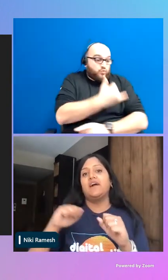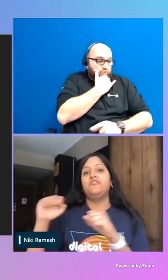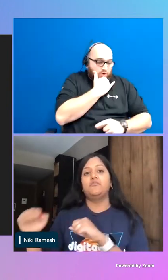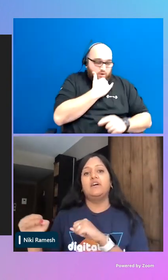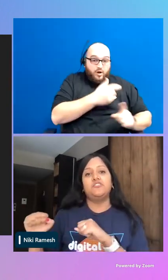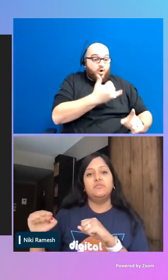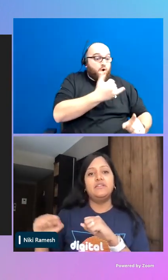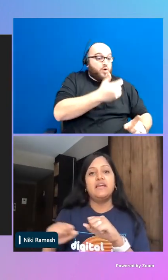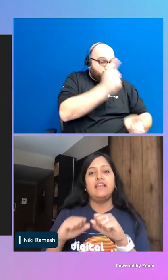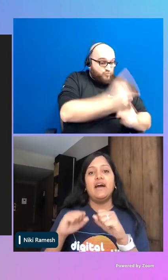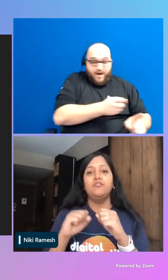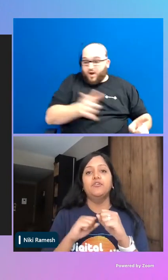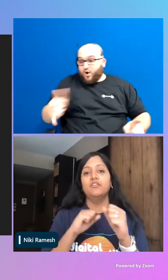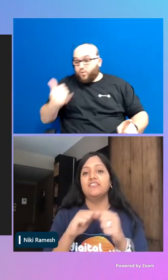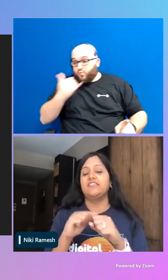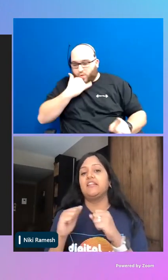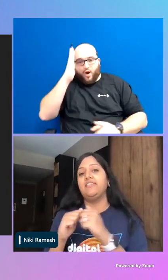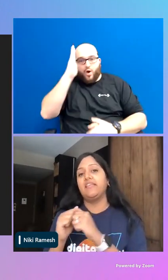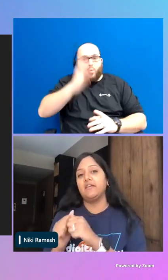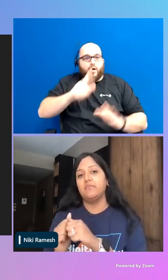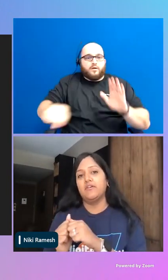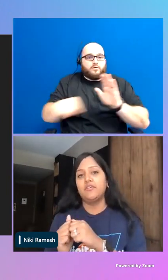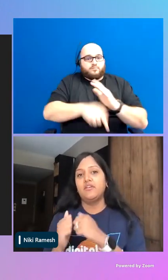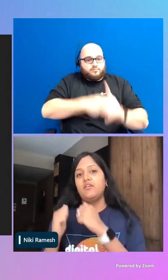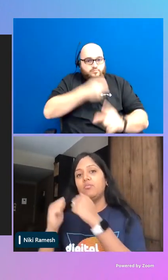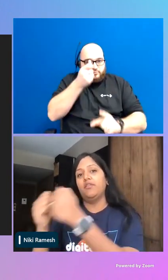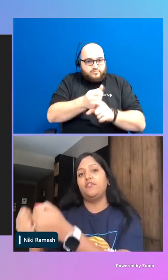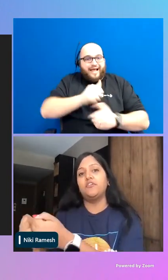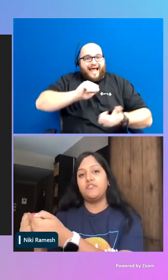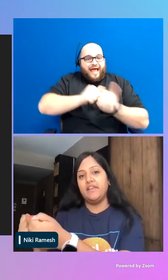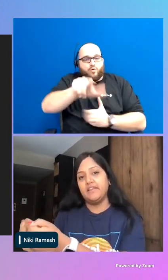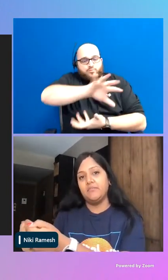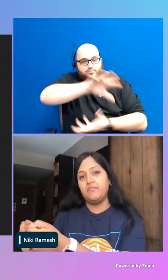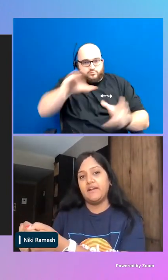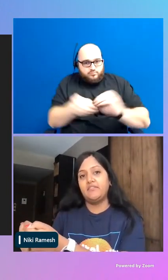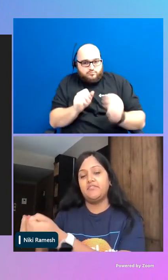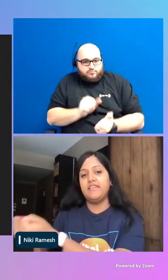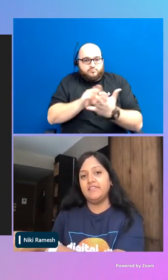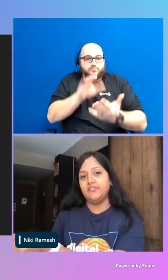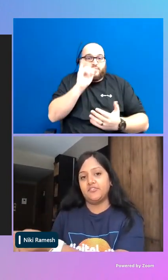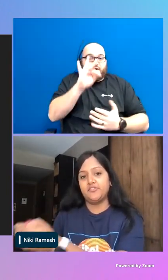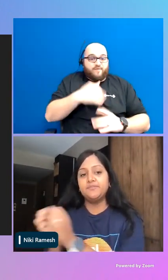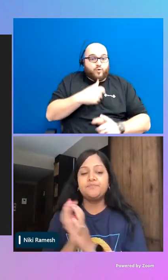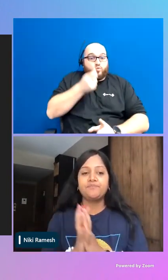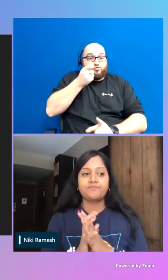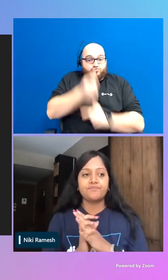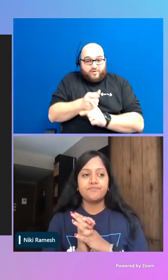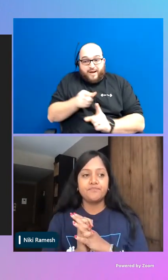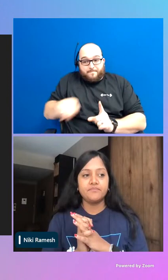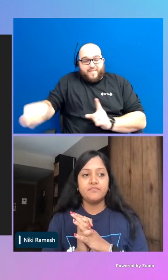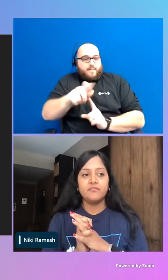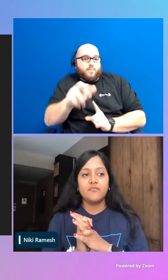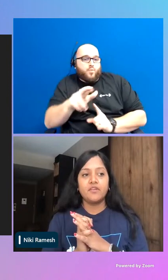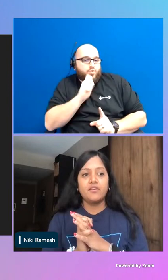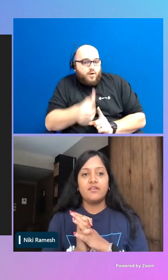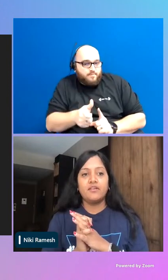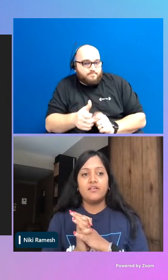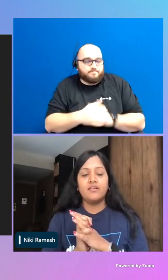ultimately impact your measurement and how you holistically think about whether you're creating an impact for the end user.